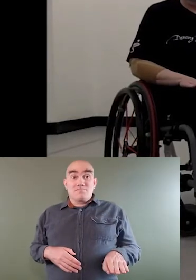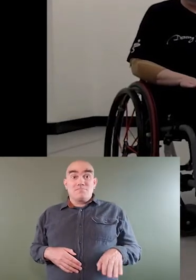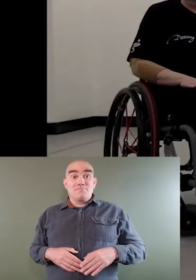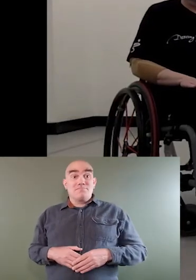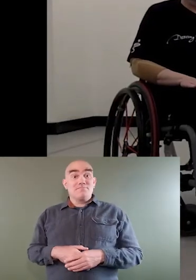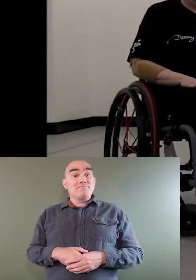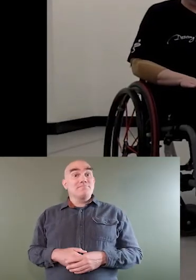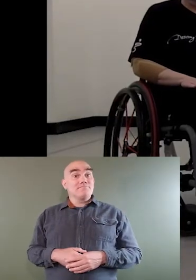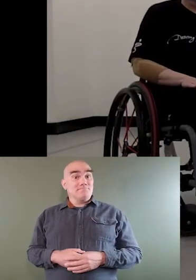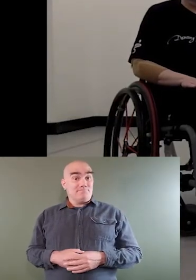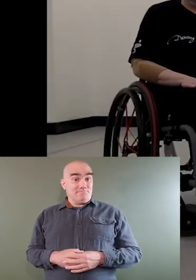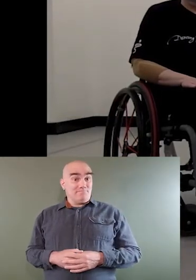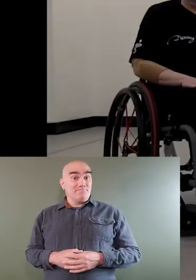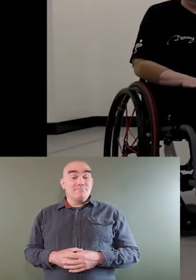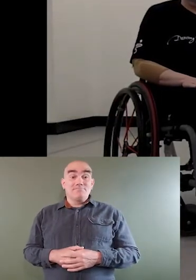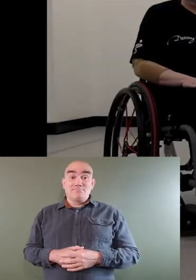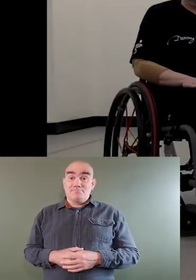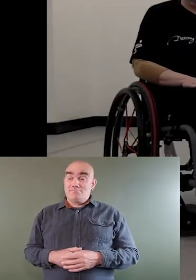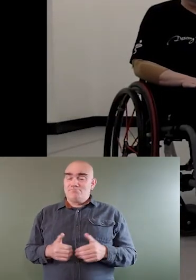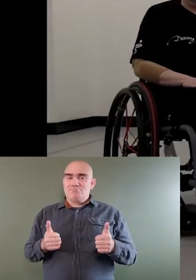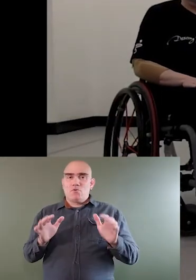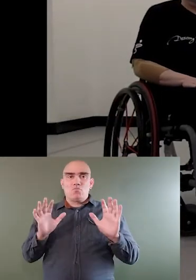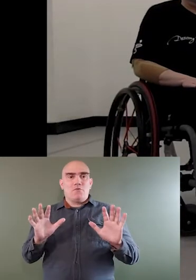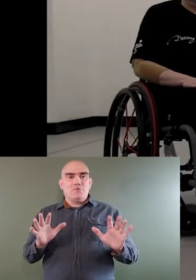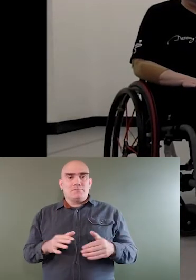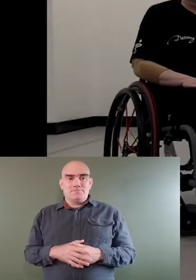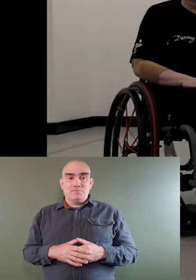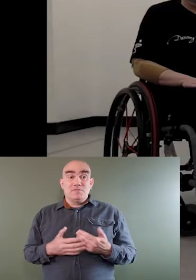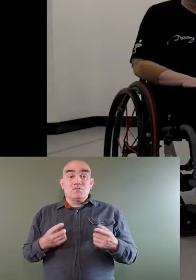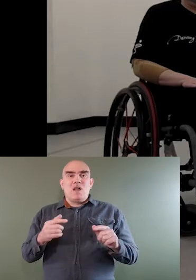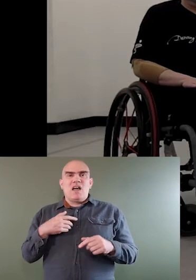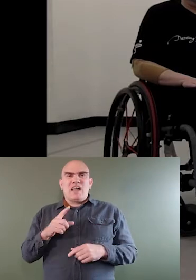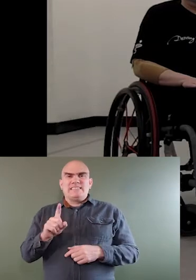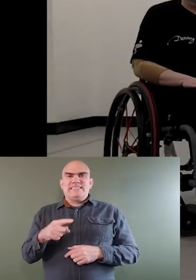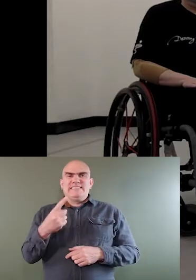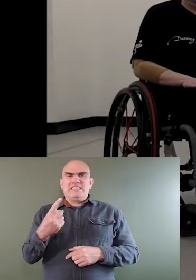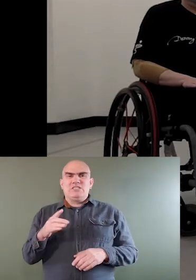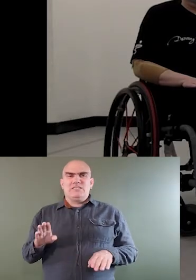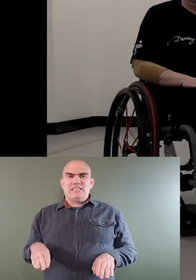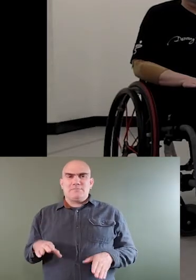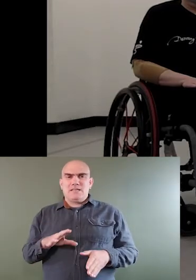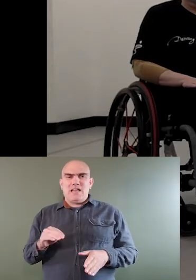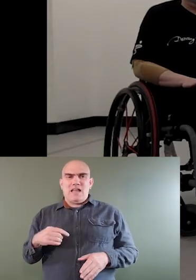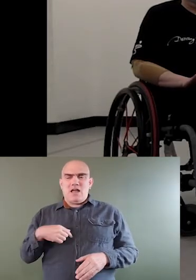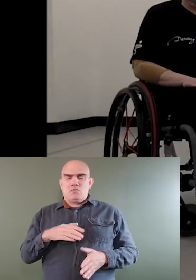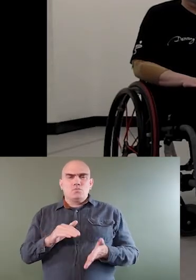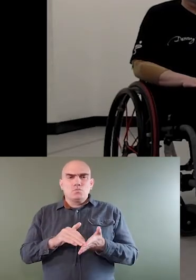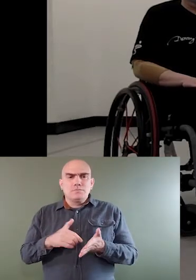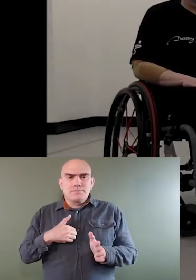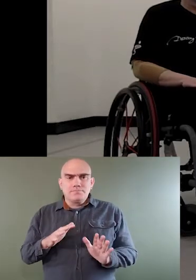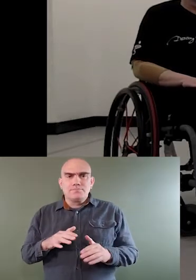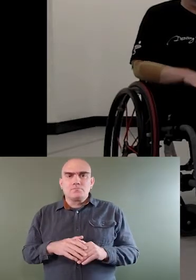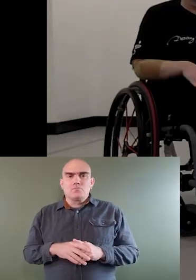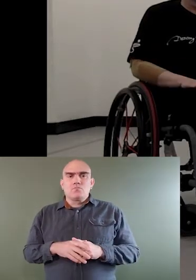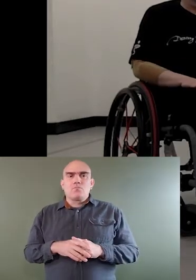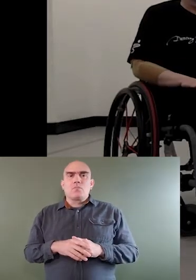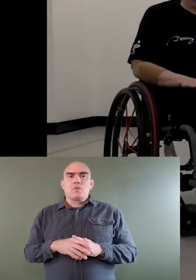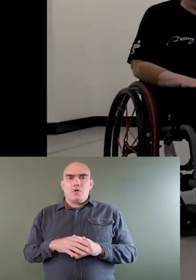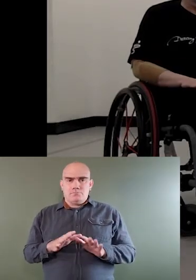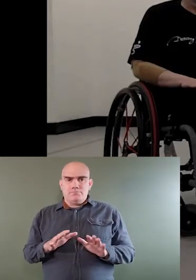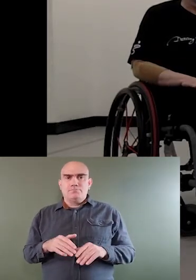neutral. Great, wonderful. Let's try our single taps and